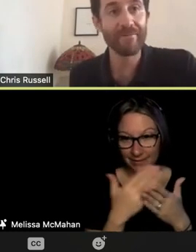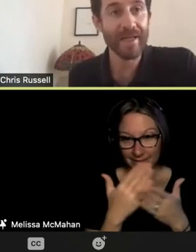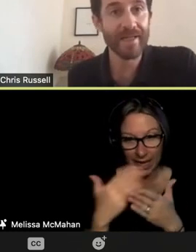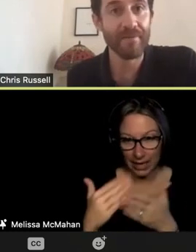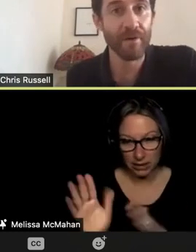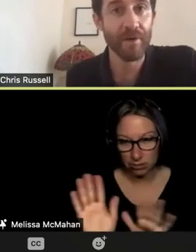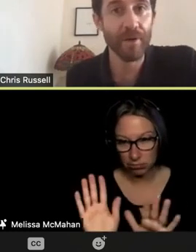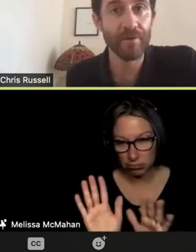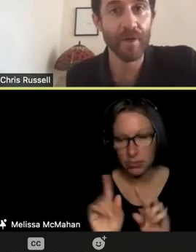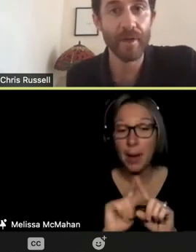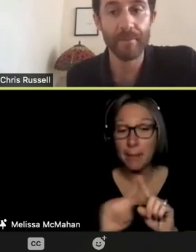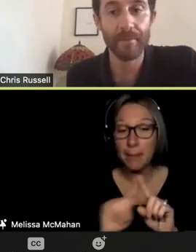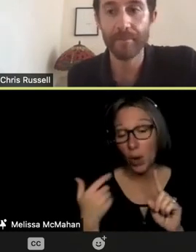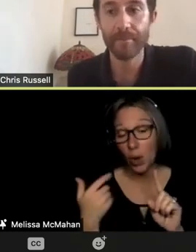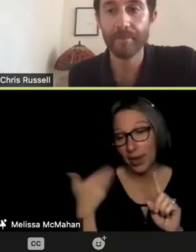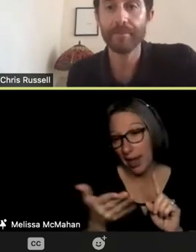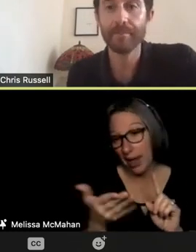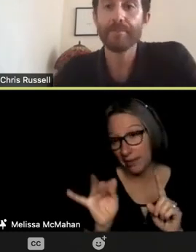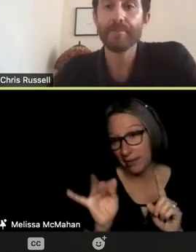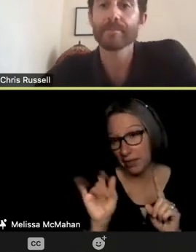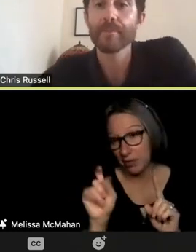But we do have that stuff here for you if you need it.